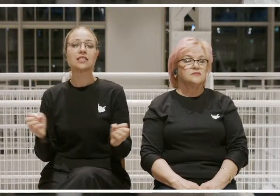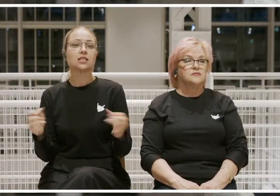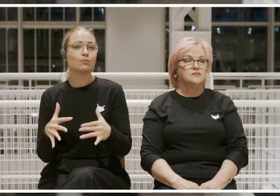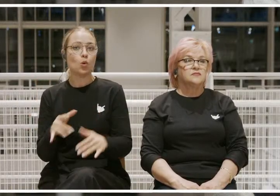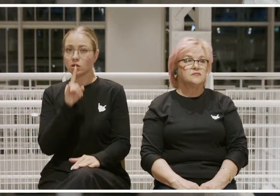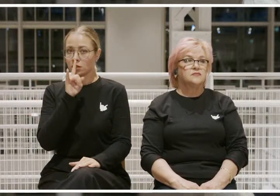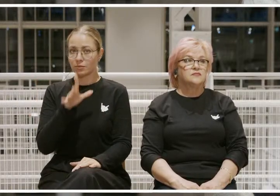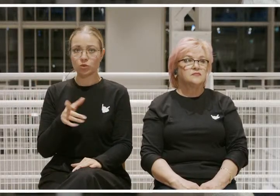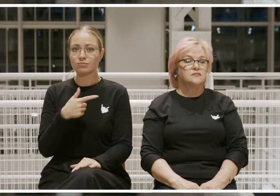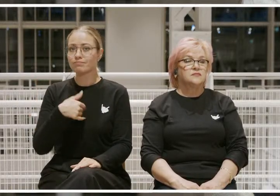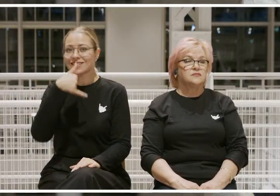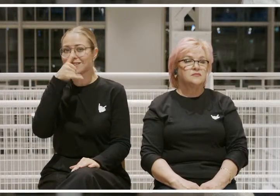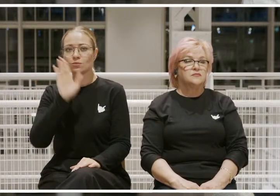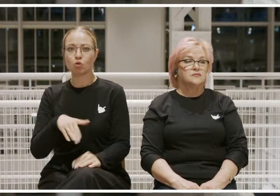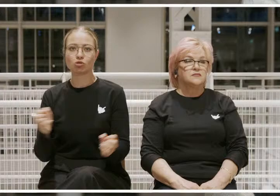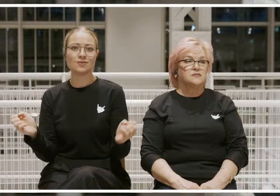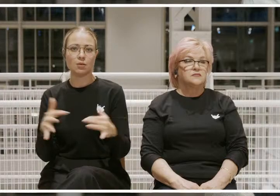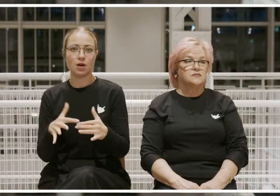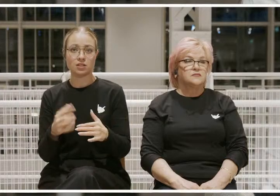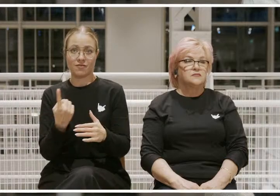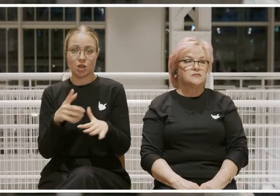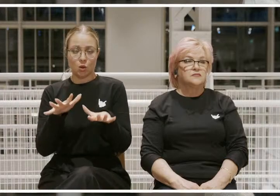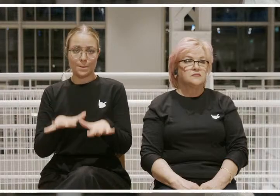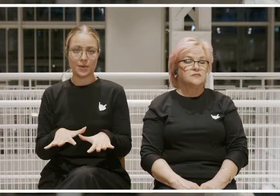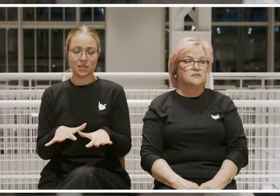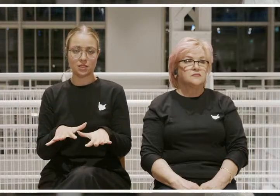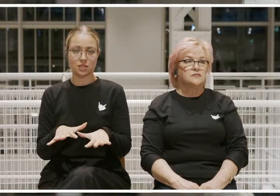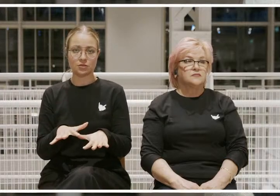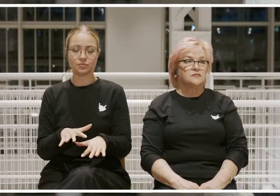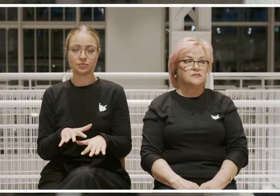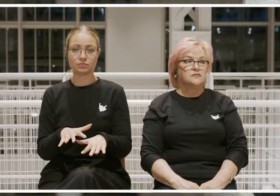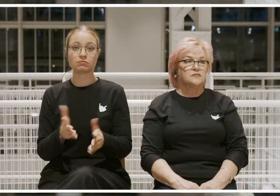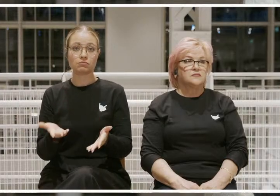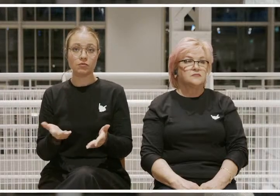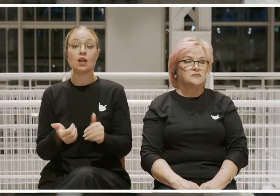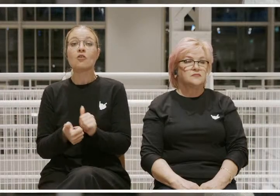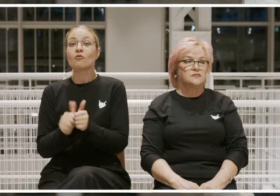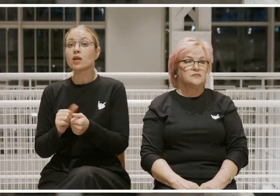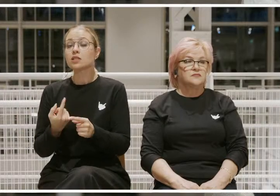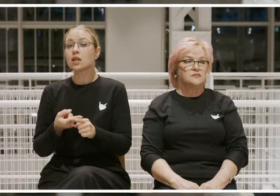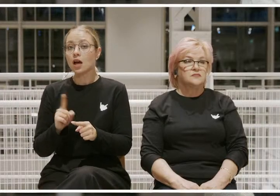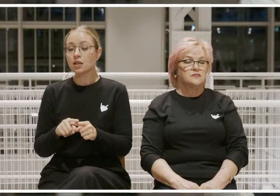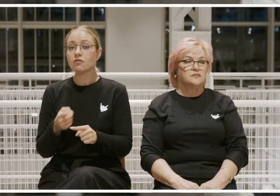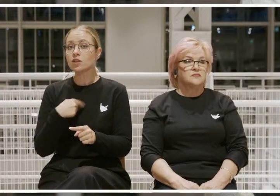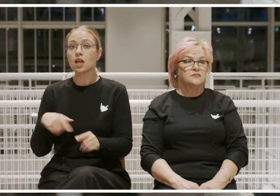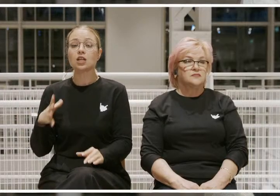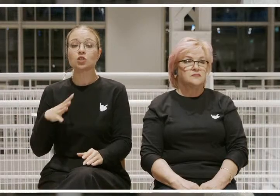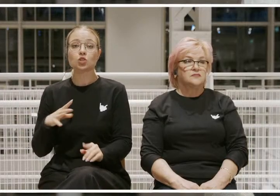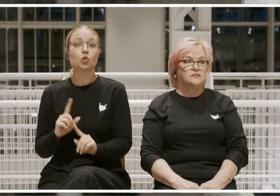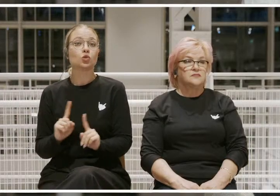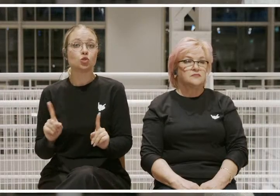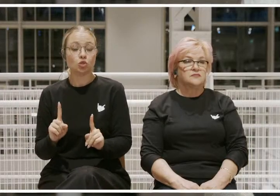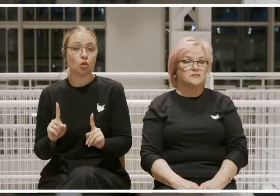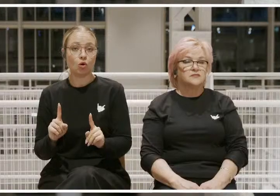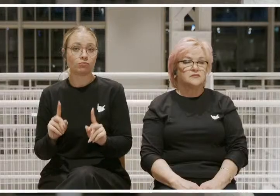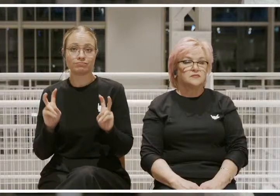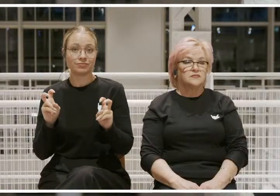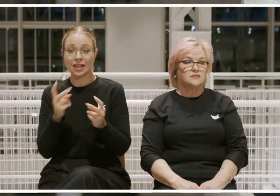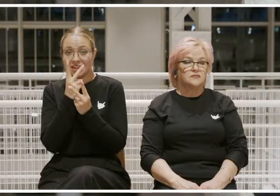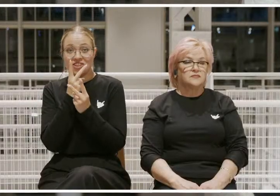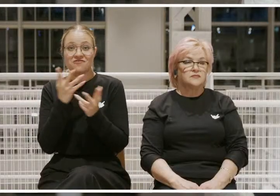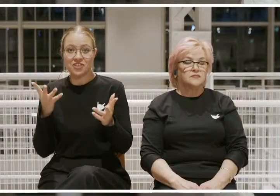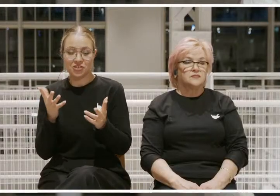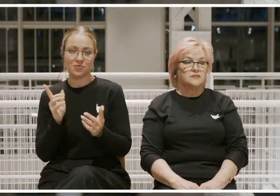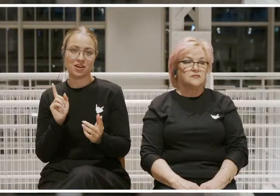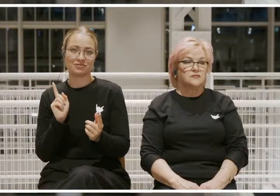a dispersal, an invisible fermentation. Its threads will be drawn together, but they will